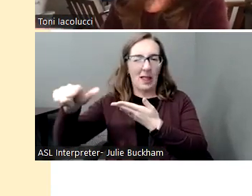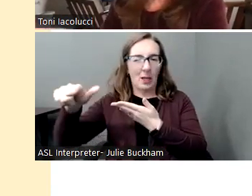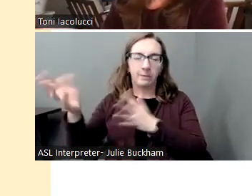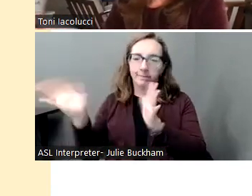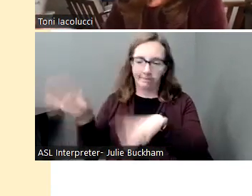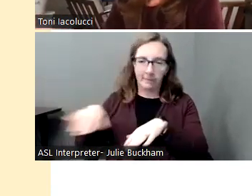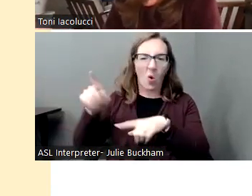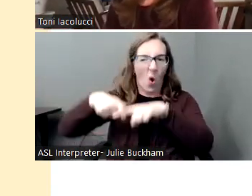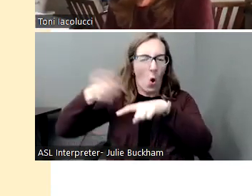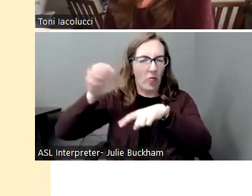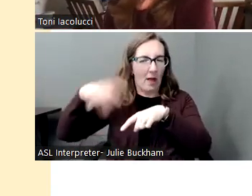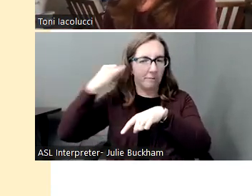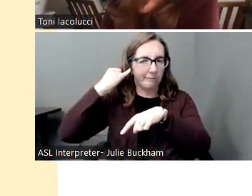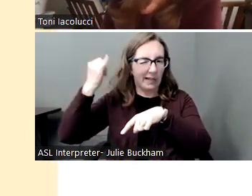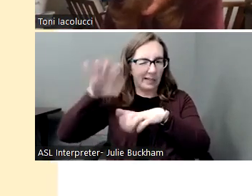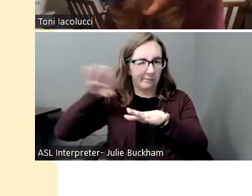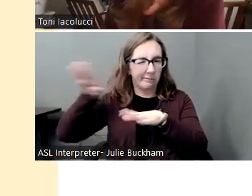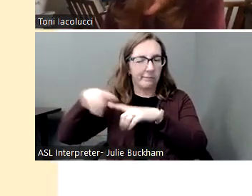slide, please.